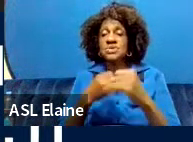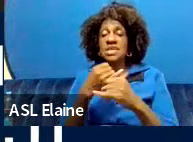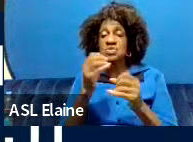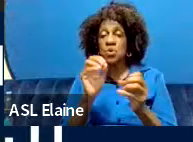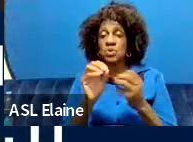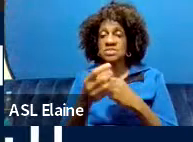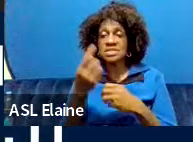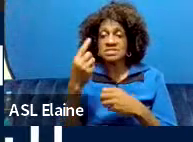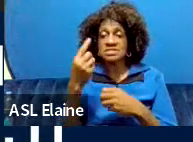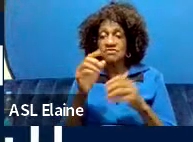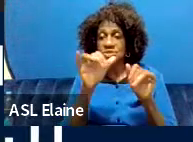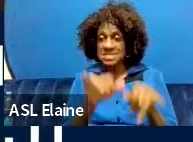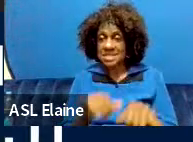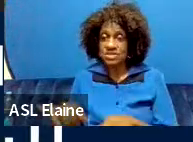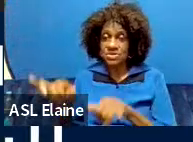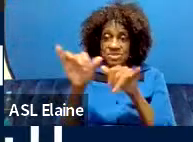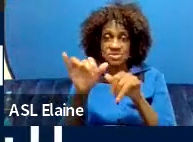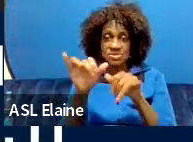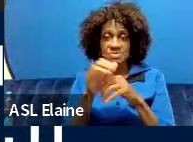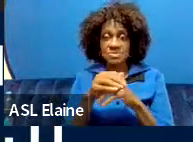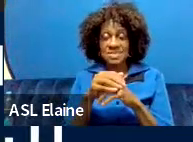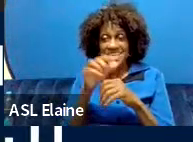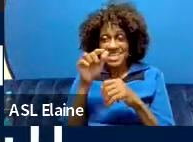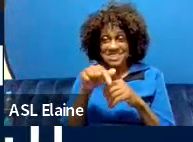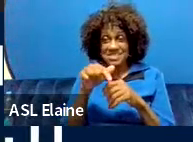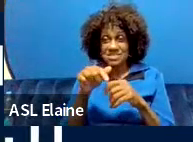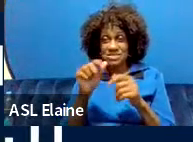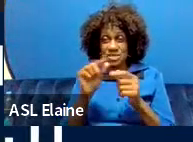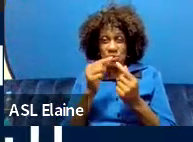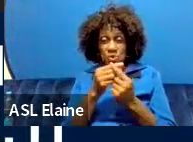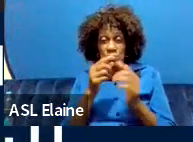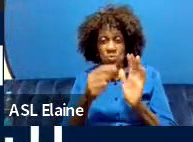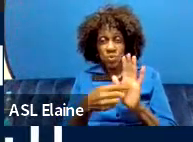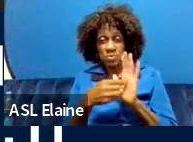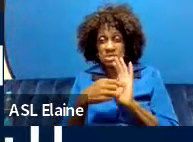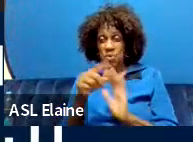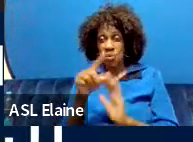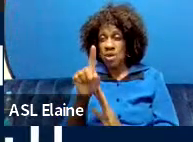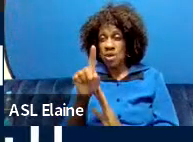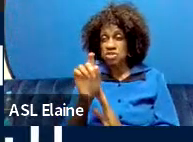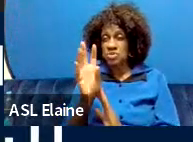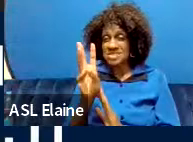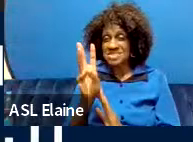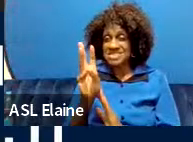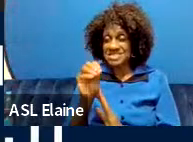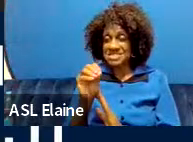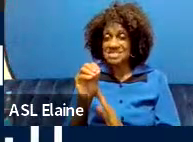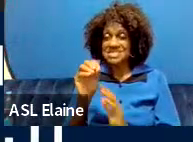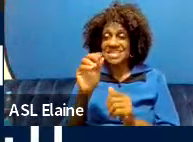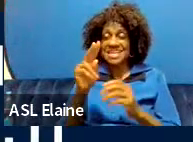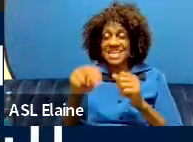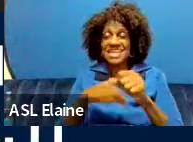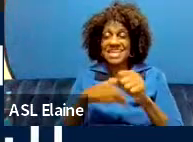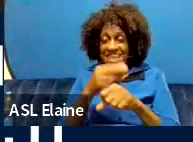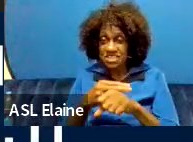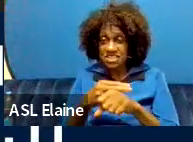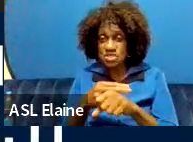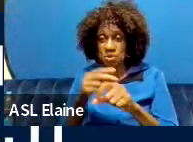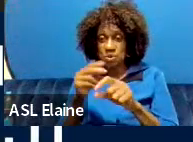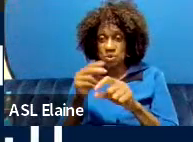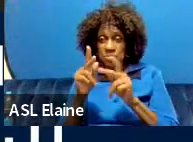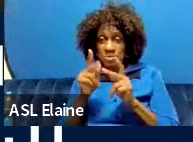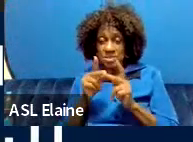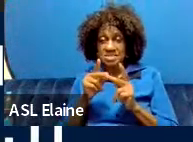for Standardization. This organization represents 160 national standard-setting entities and